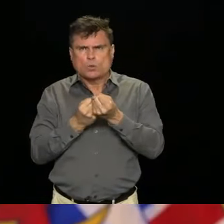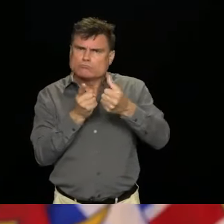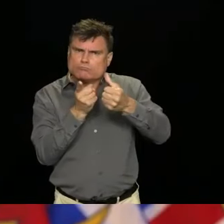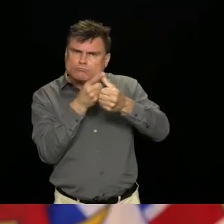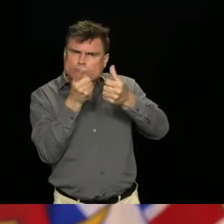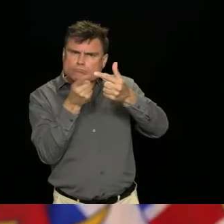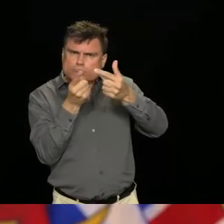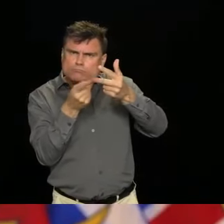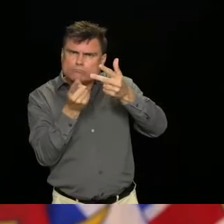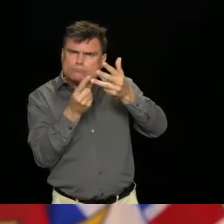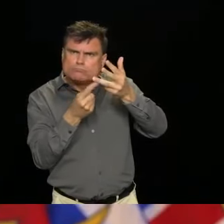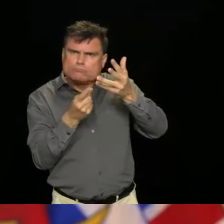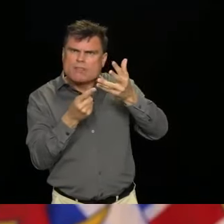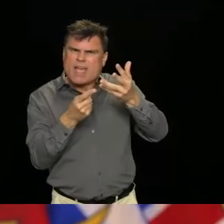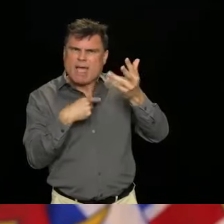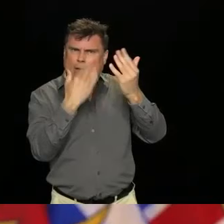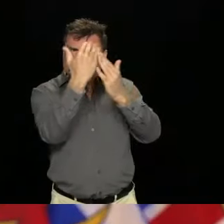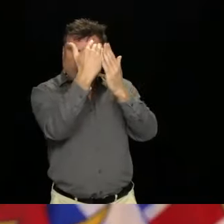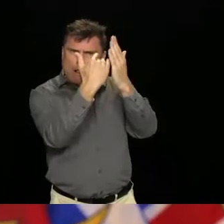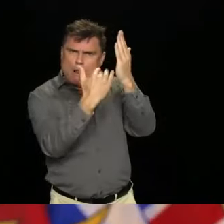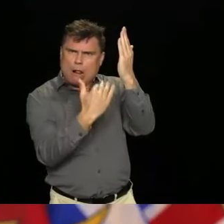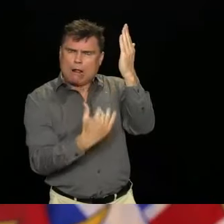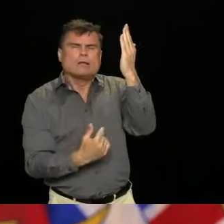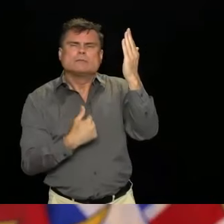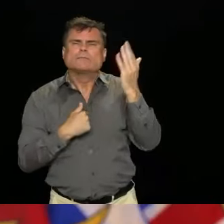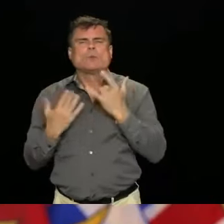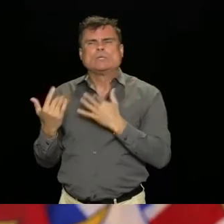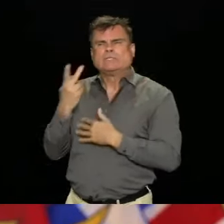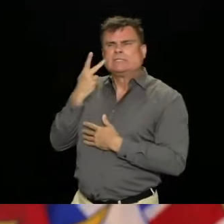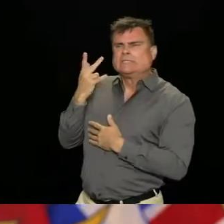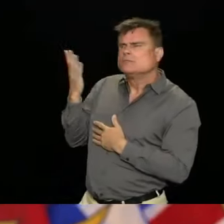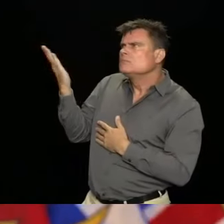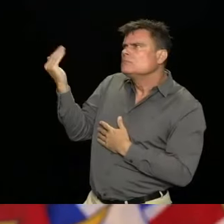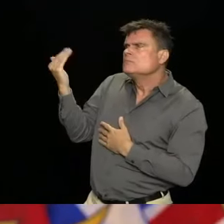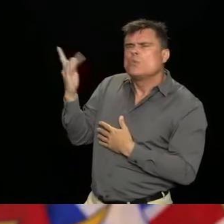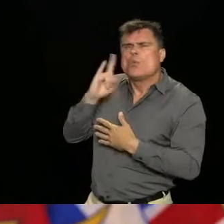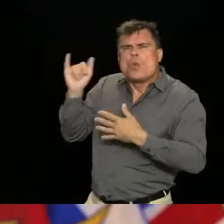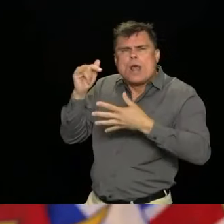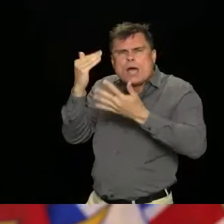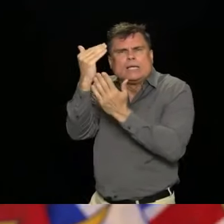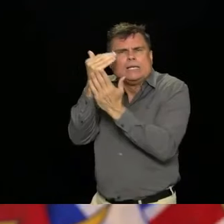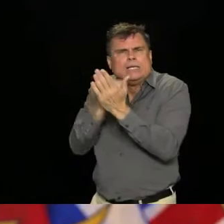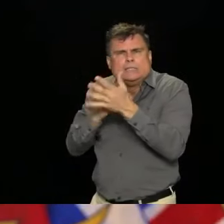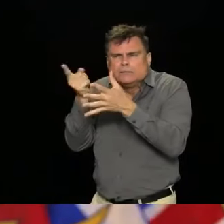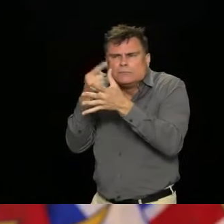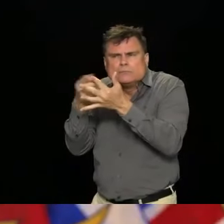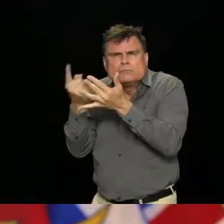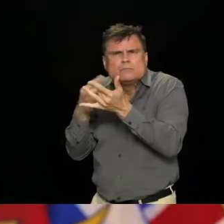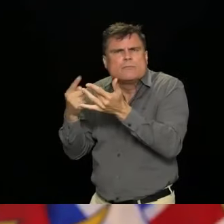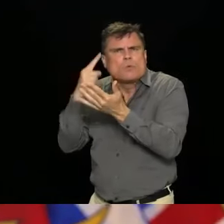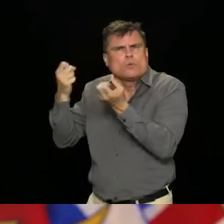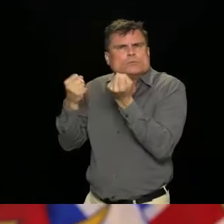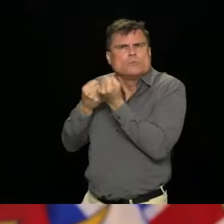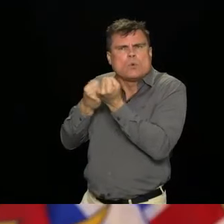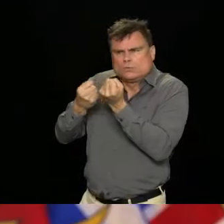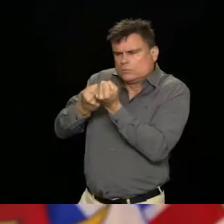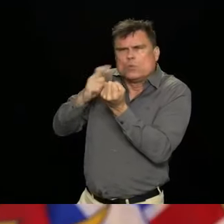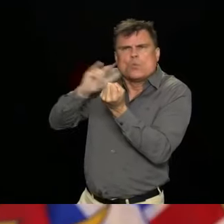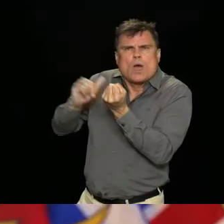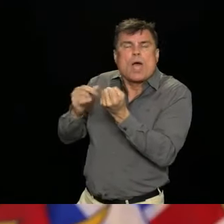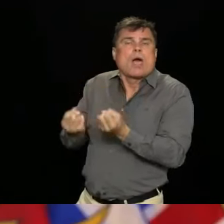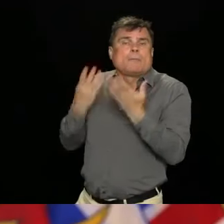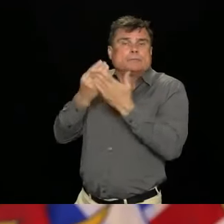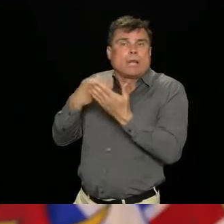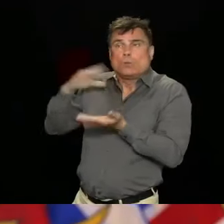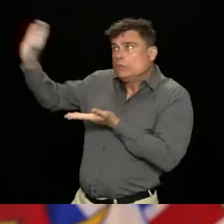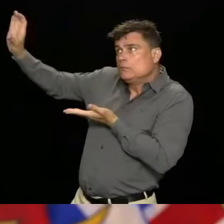areas the Prime Minister still sees being cost-shared with the federal government, how much is coming simply to British Columbia for us to determine